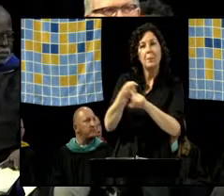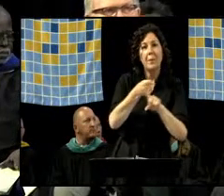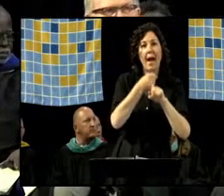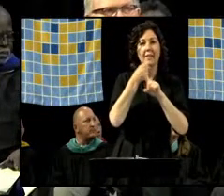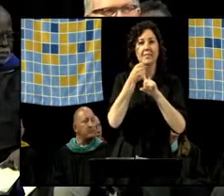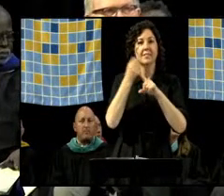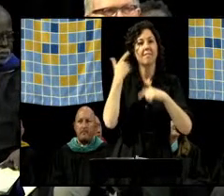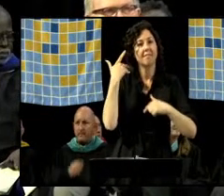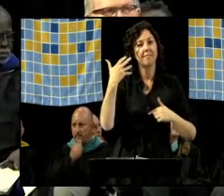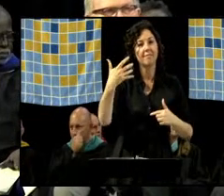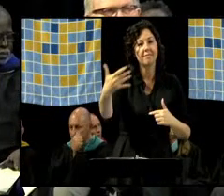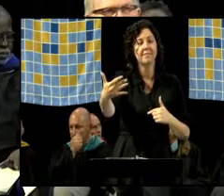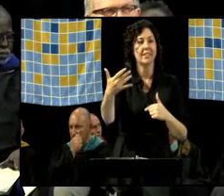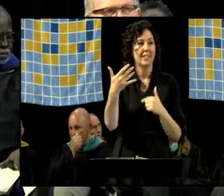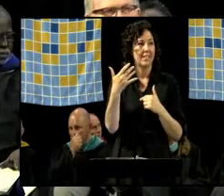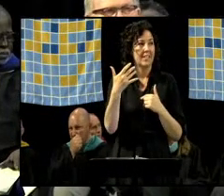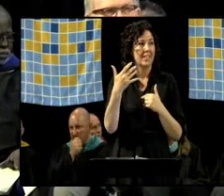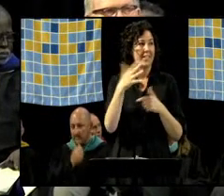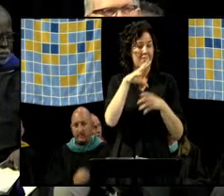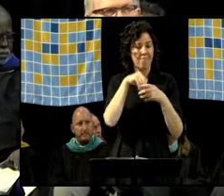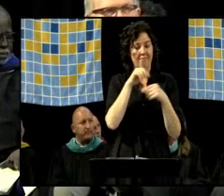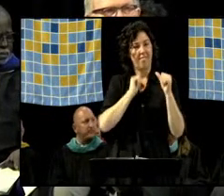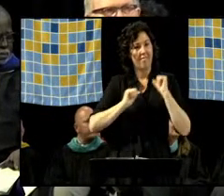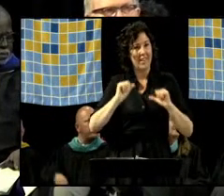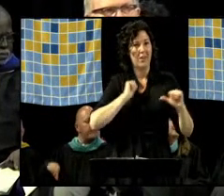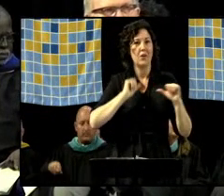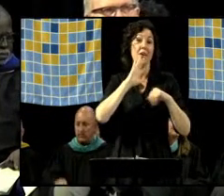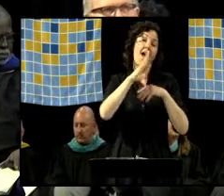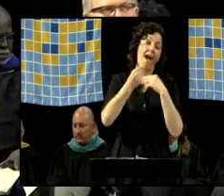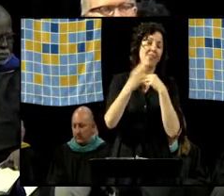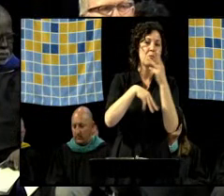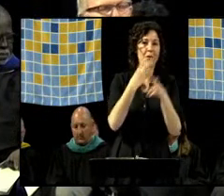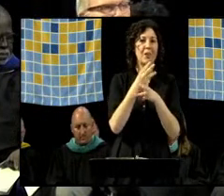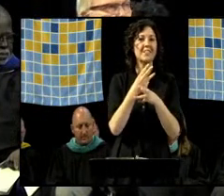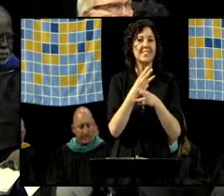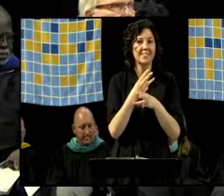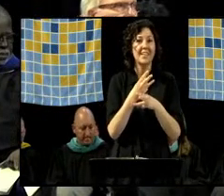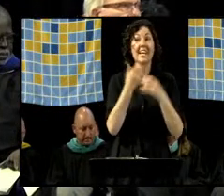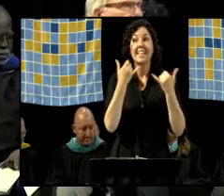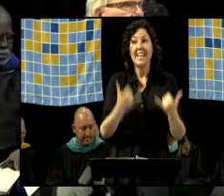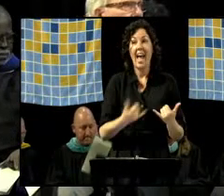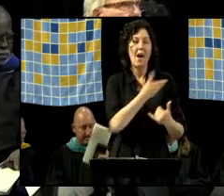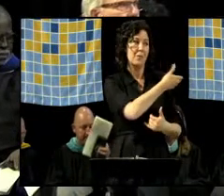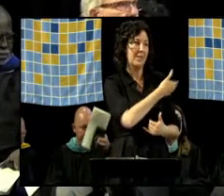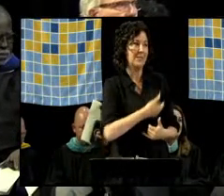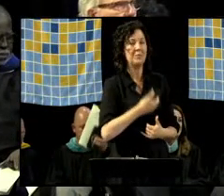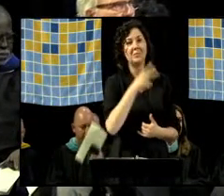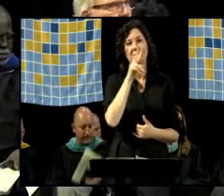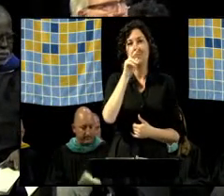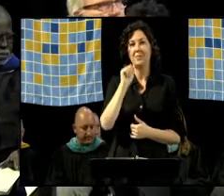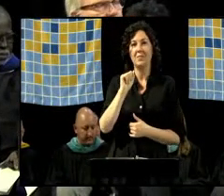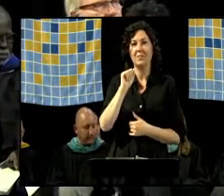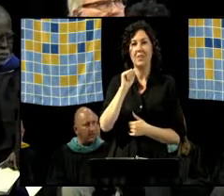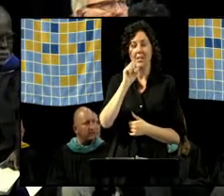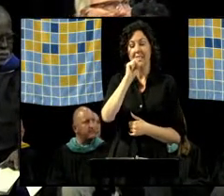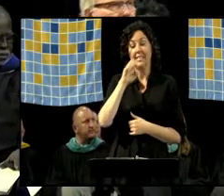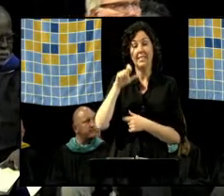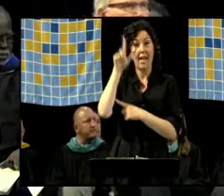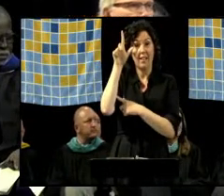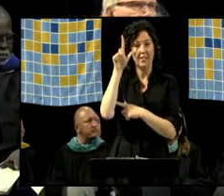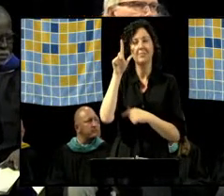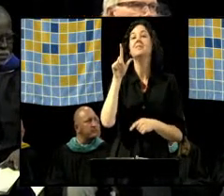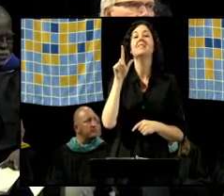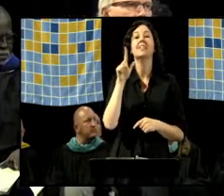theater and music. Ladies and gentlemen, your 2023 South Florence High School Salutatorian,